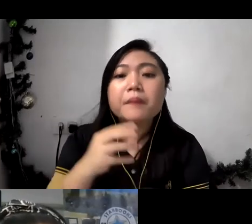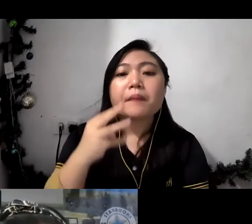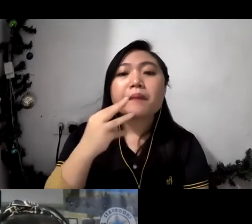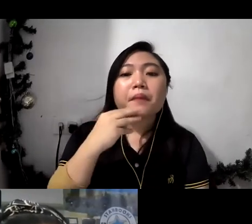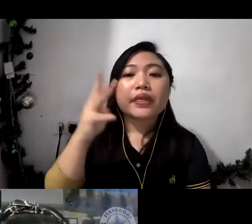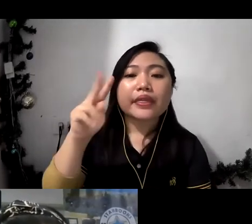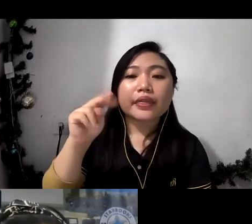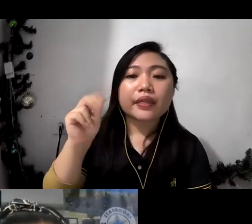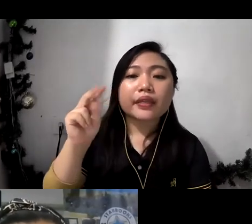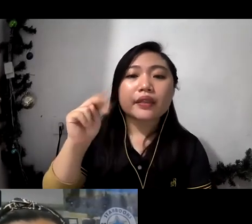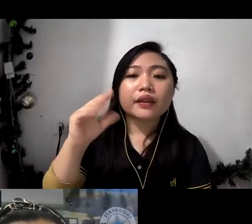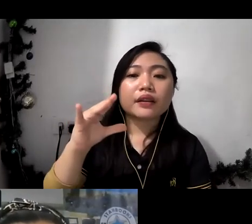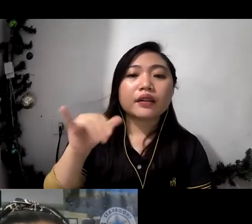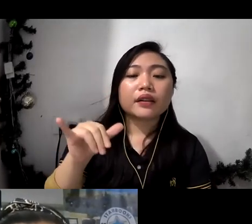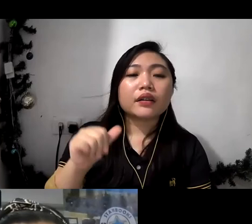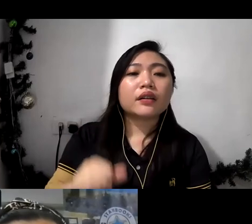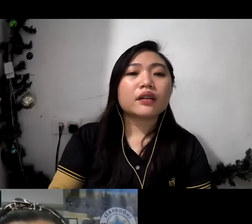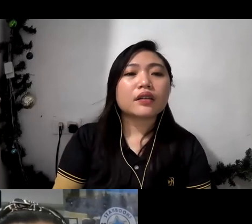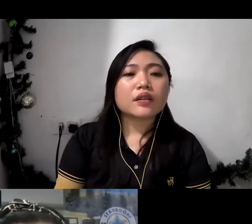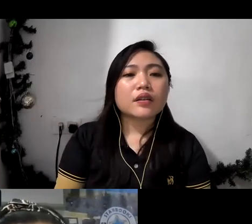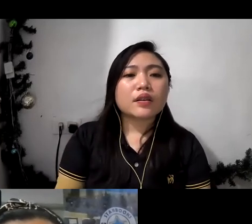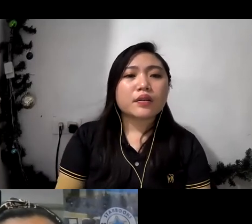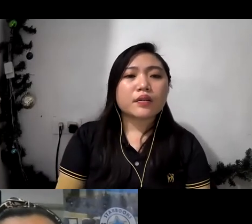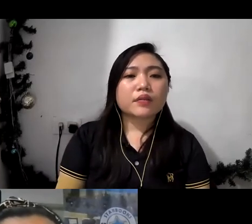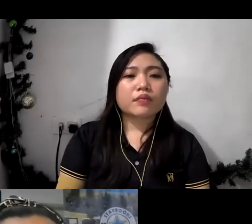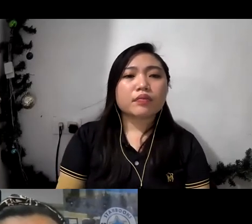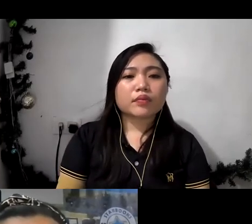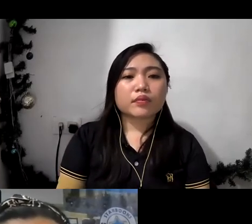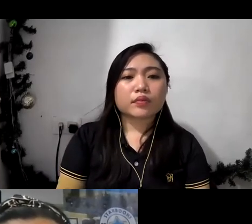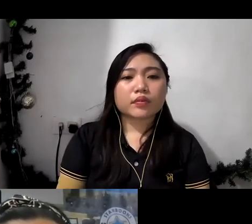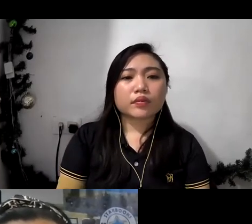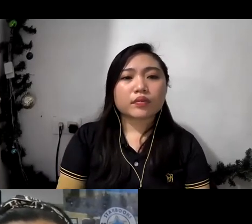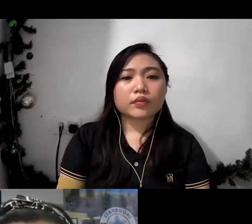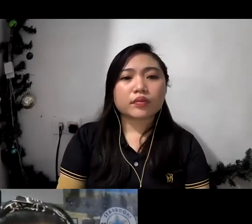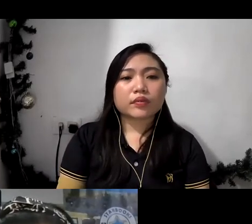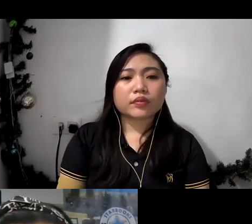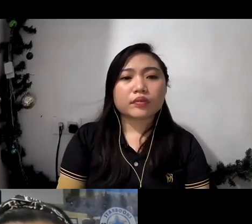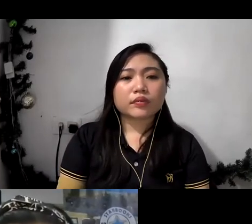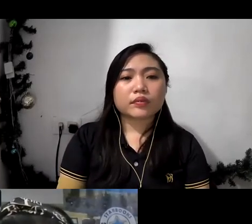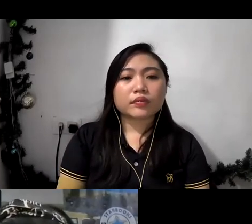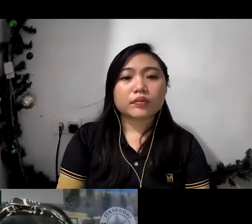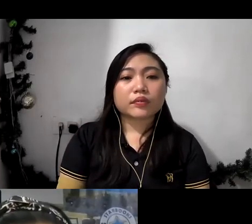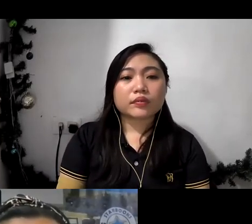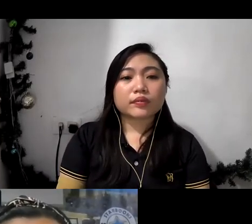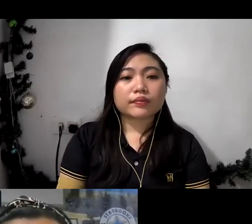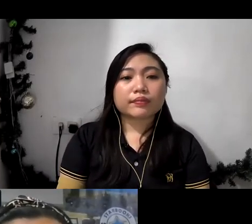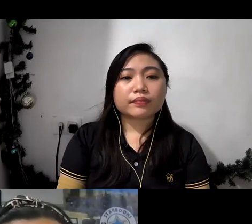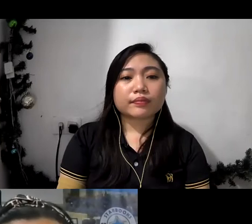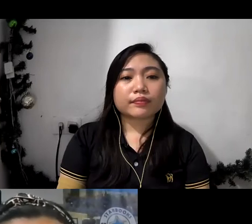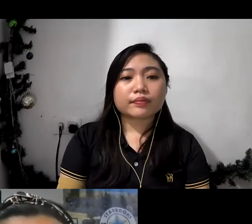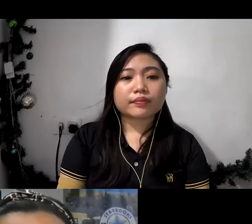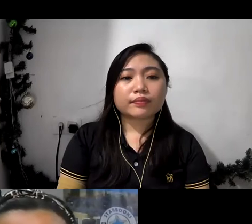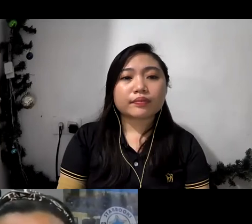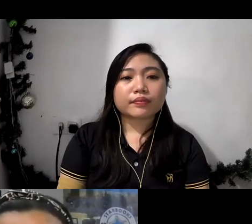Ang tanong niya, ma'am, should women be empowered? Can women empowerment equate to equality? Thanks